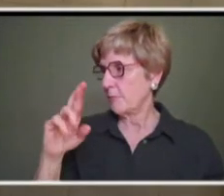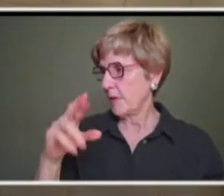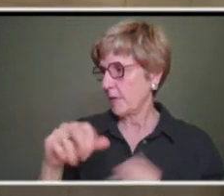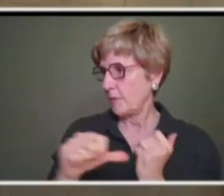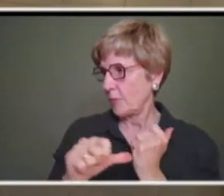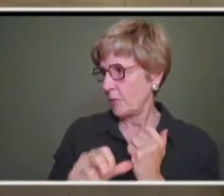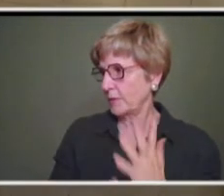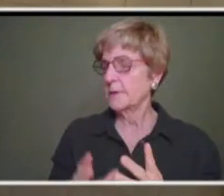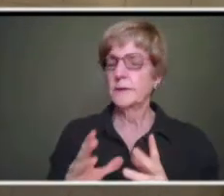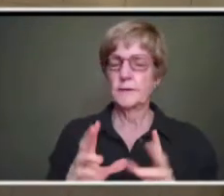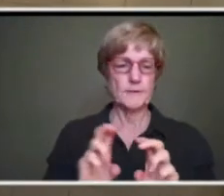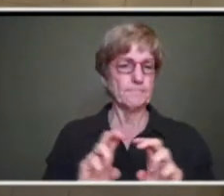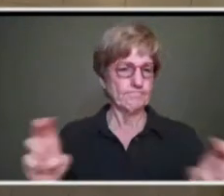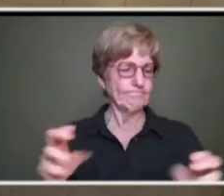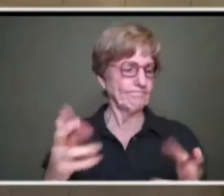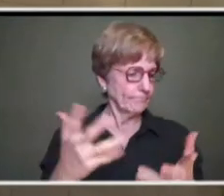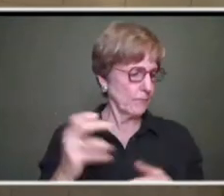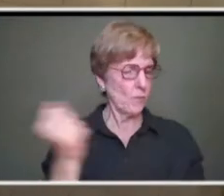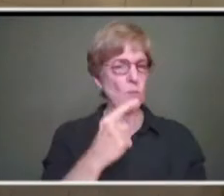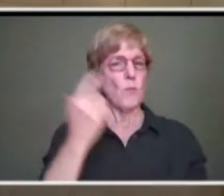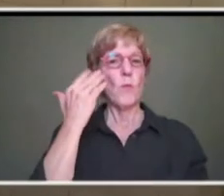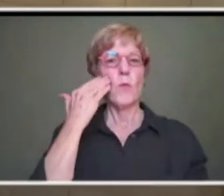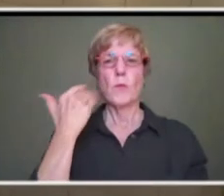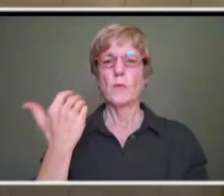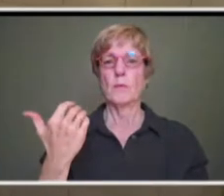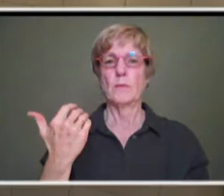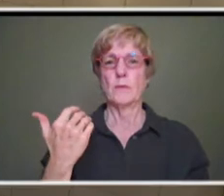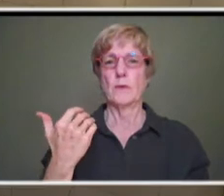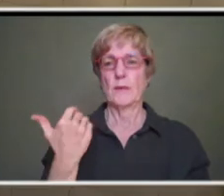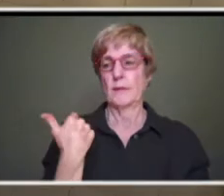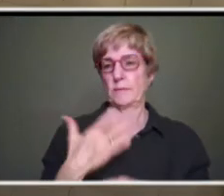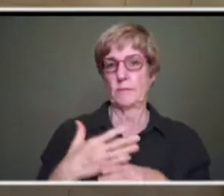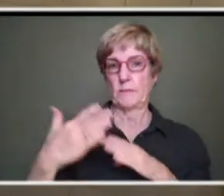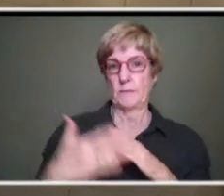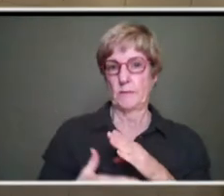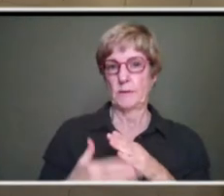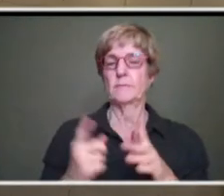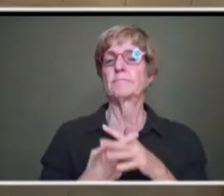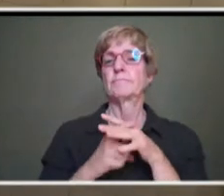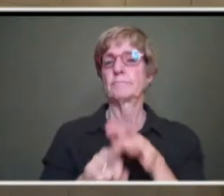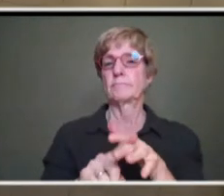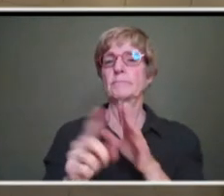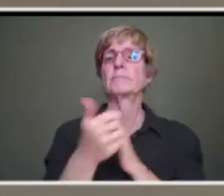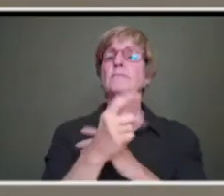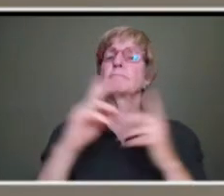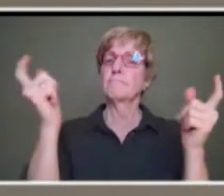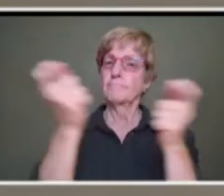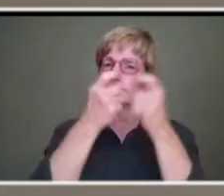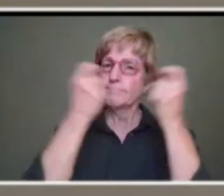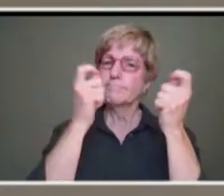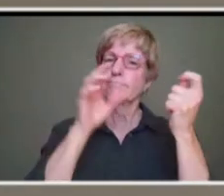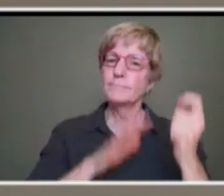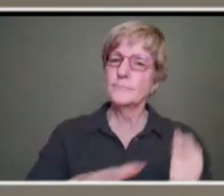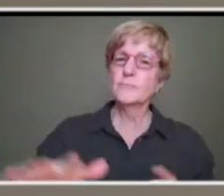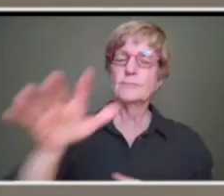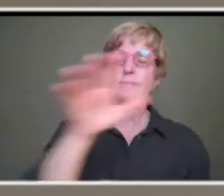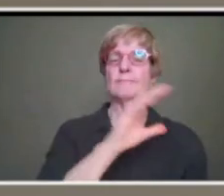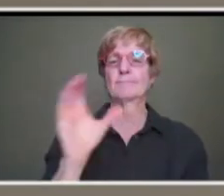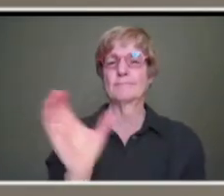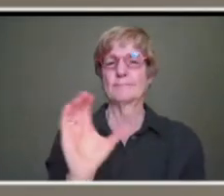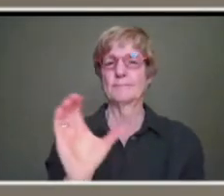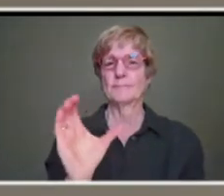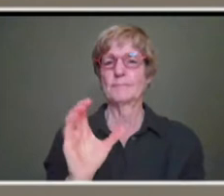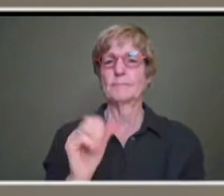colleagues as everyone know this past weekend we kicked off a number of celebrations throughout our city and